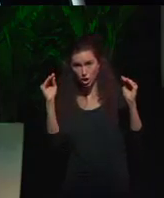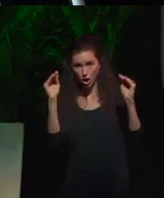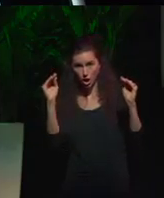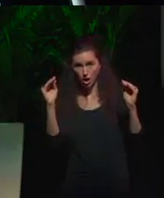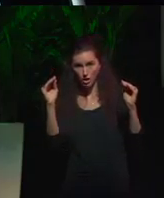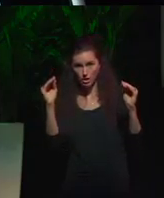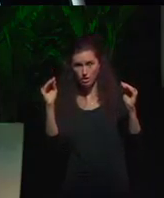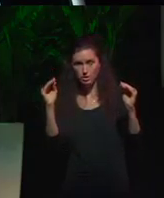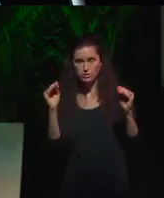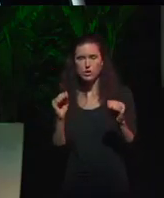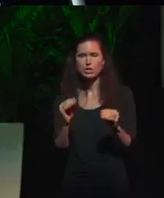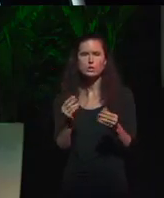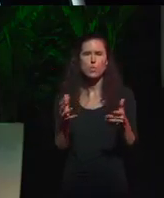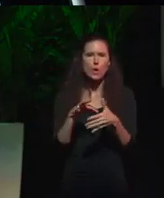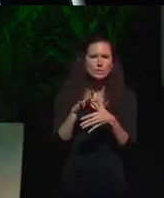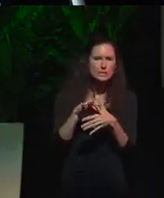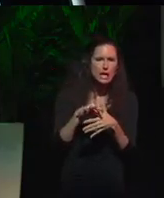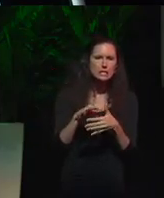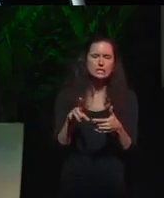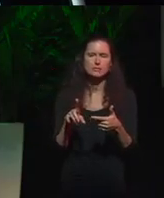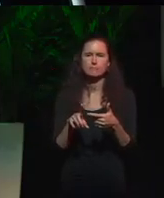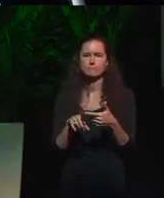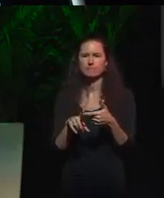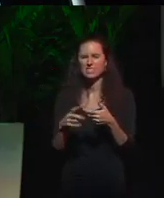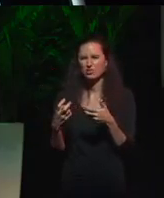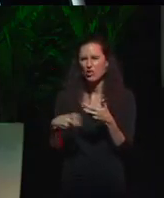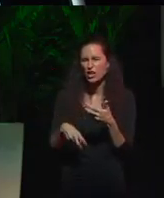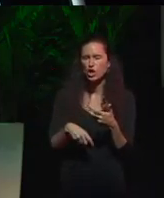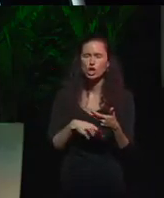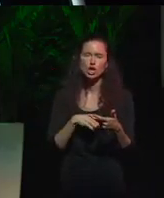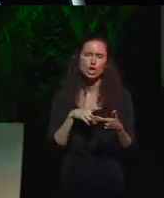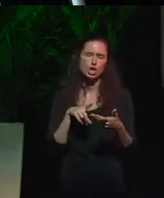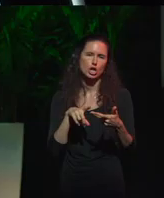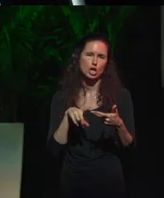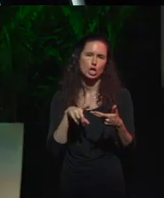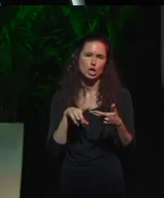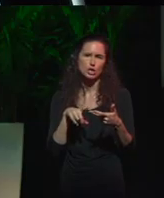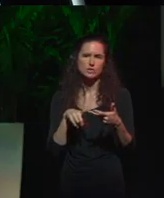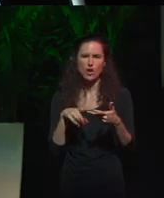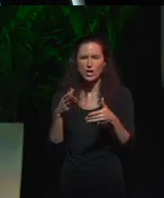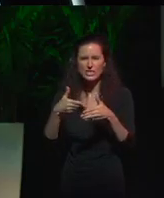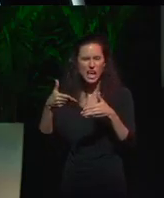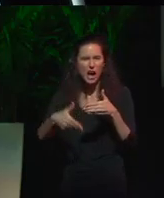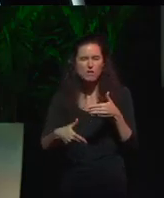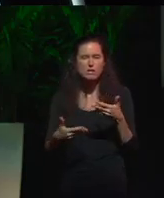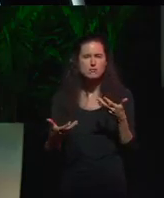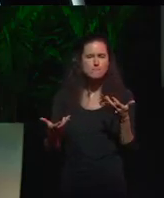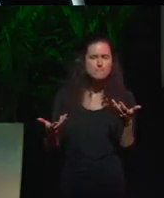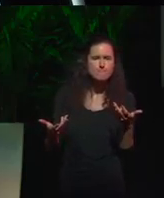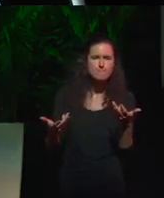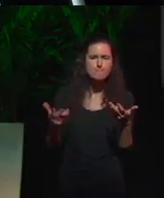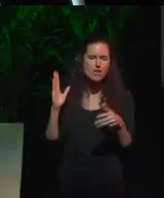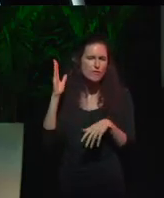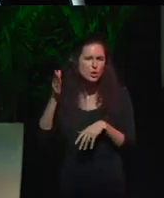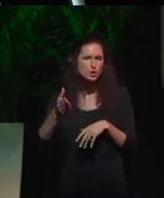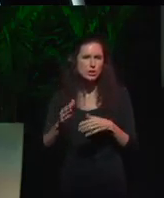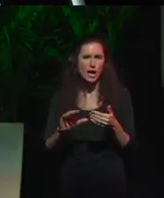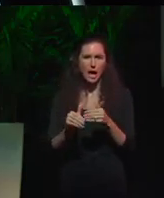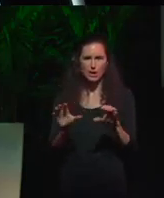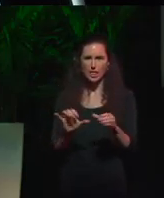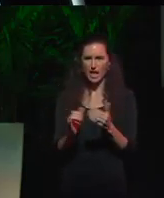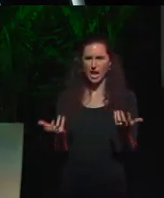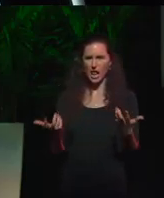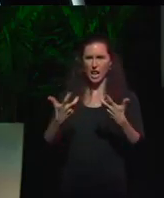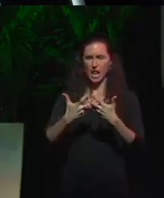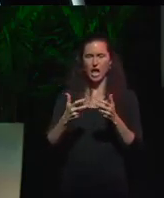in terms of content coverage, in terms of rigor, in terms of downstream outcomes for the students who took me, how did that align with the